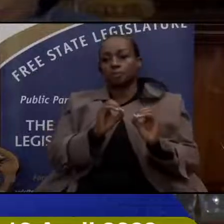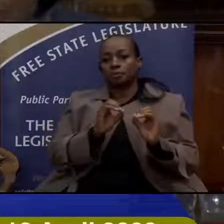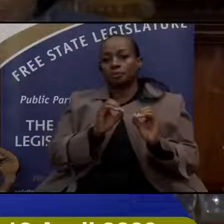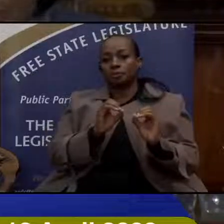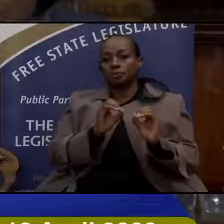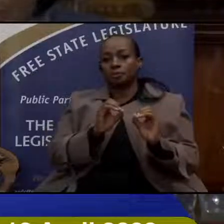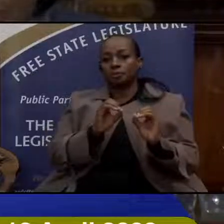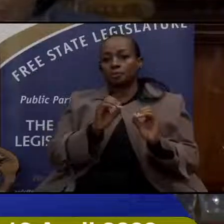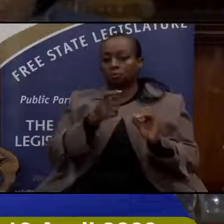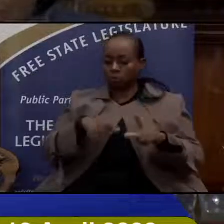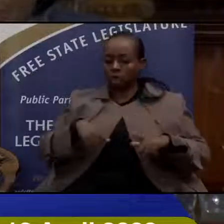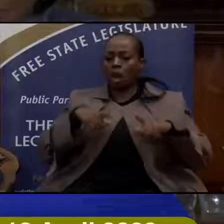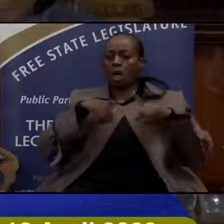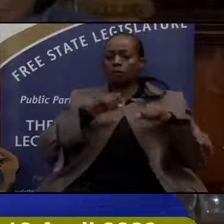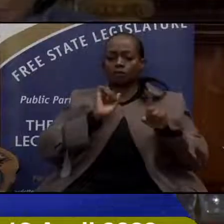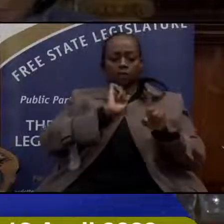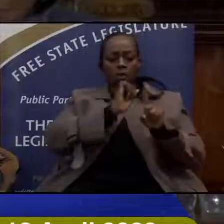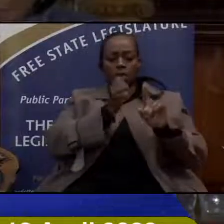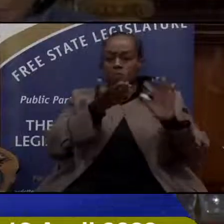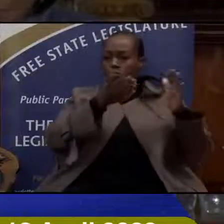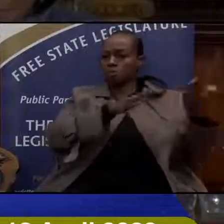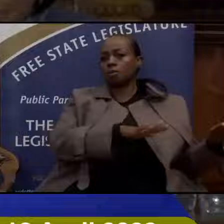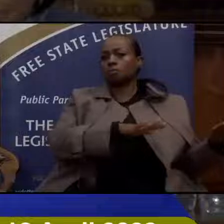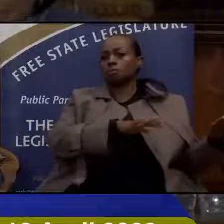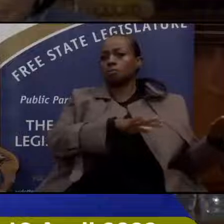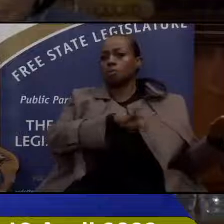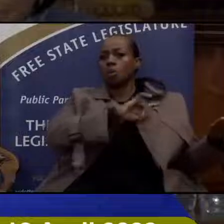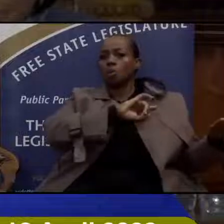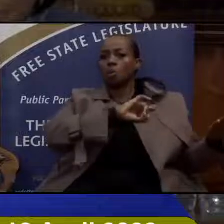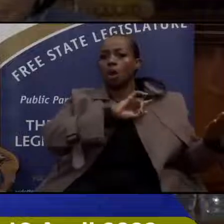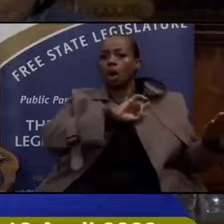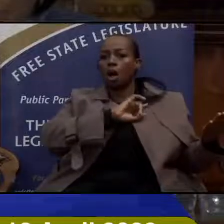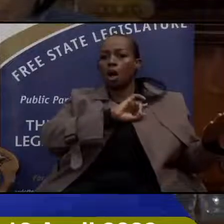They laid down their lives because they loved